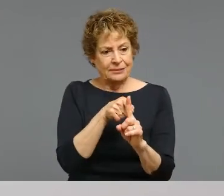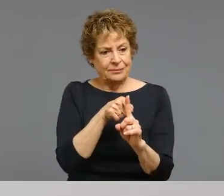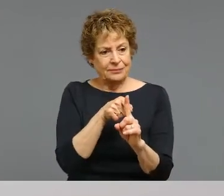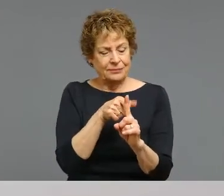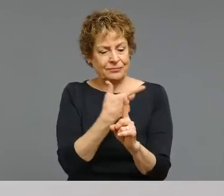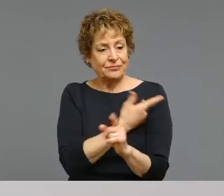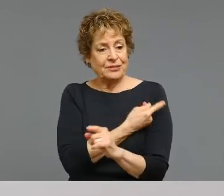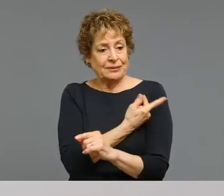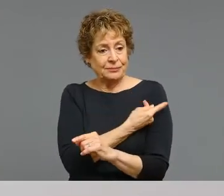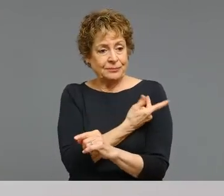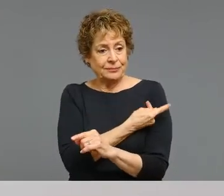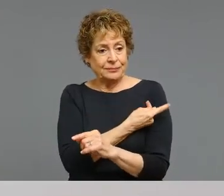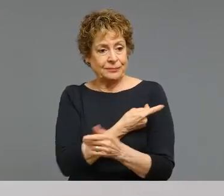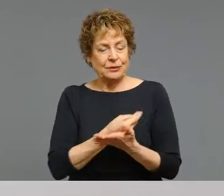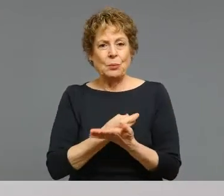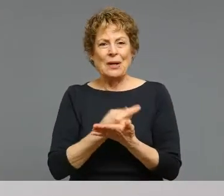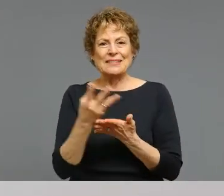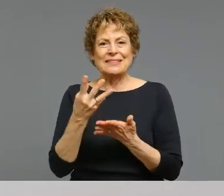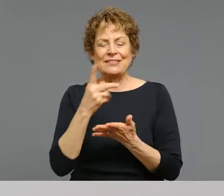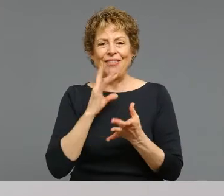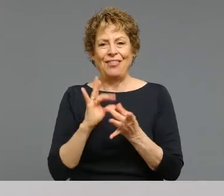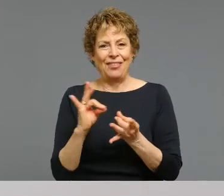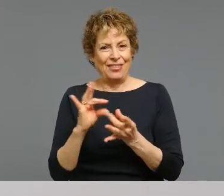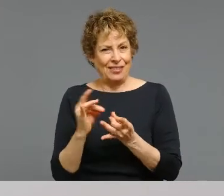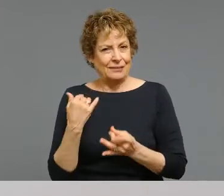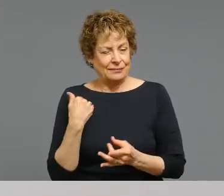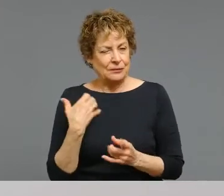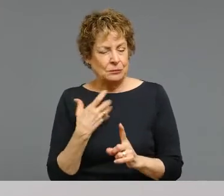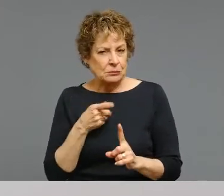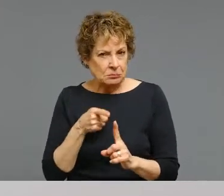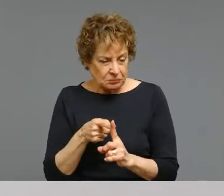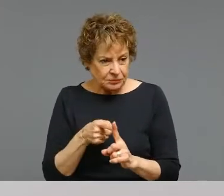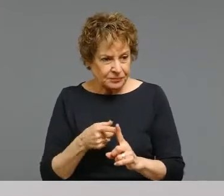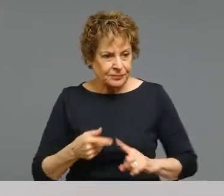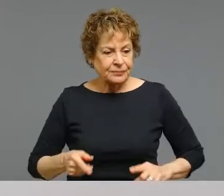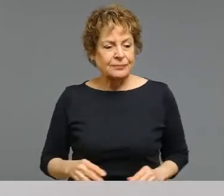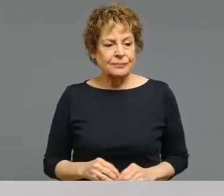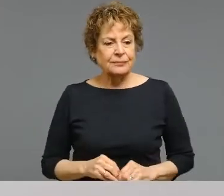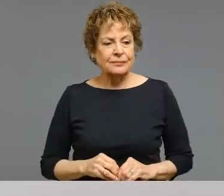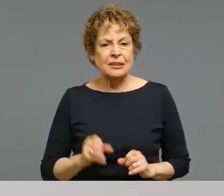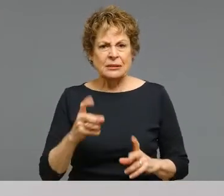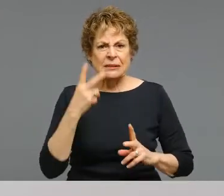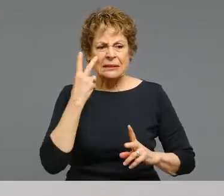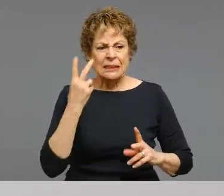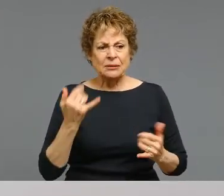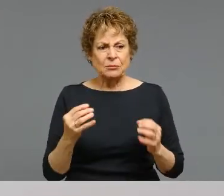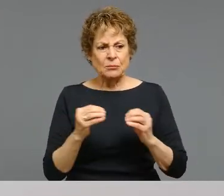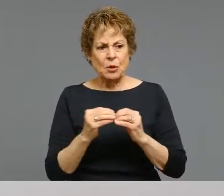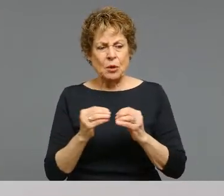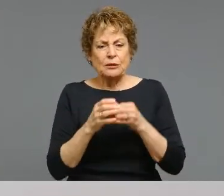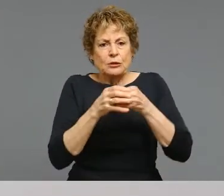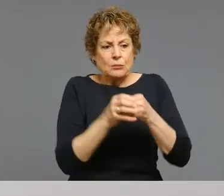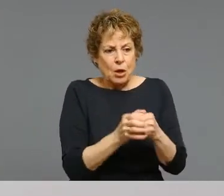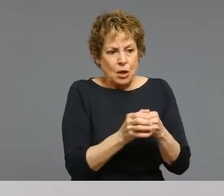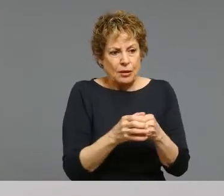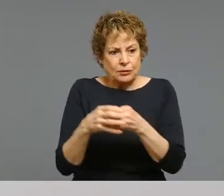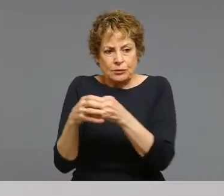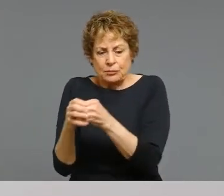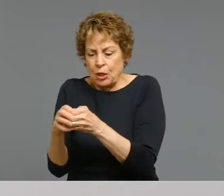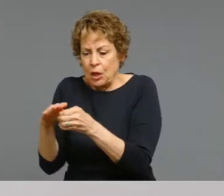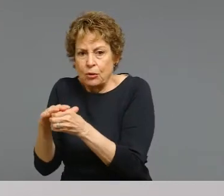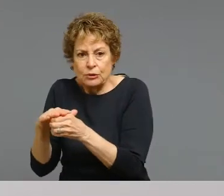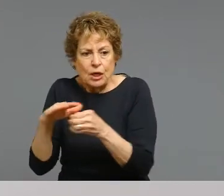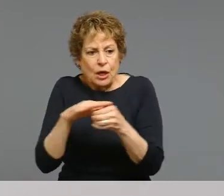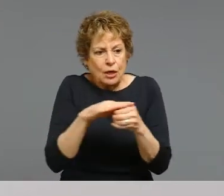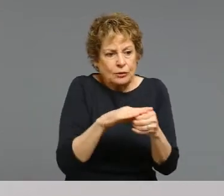wastage. Mm-hmm. So we've seen a lot of now smaller local counties have their hands on Pfizer and might be using it